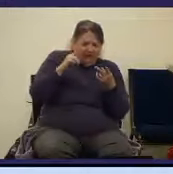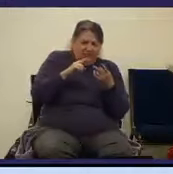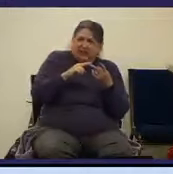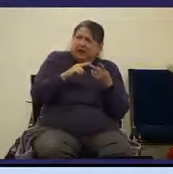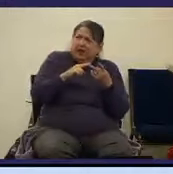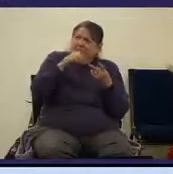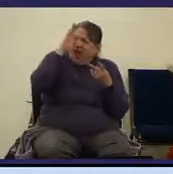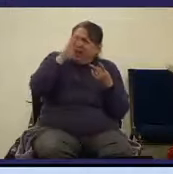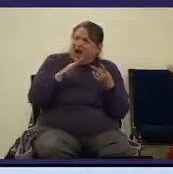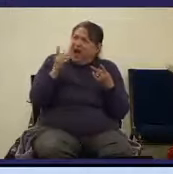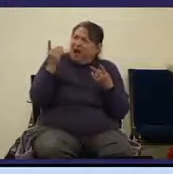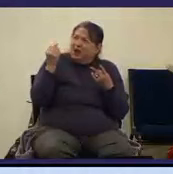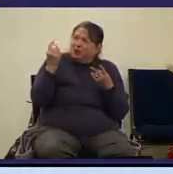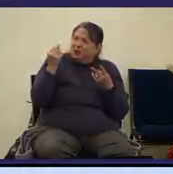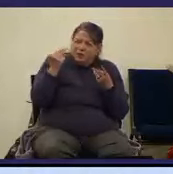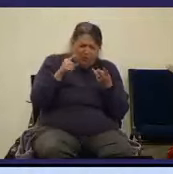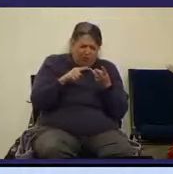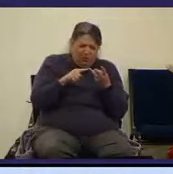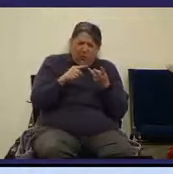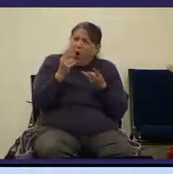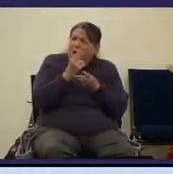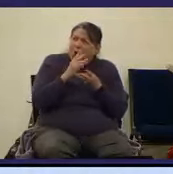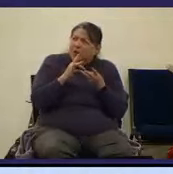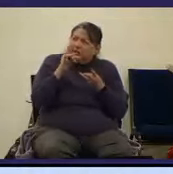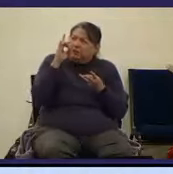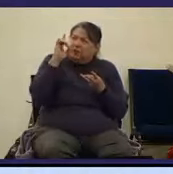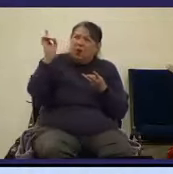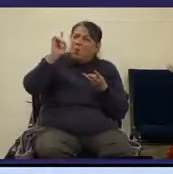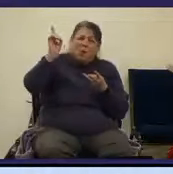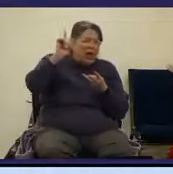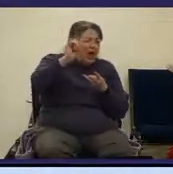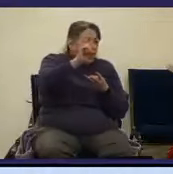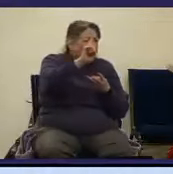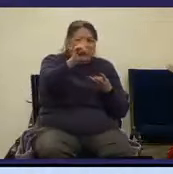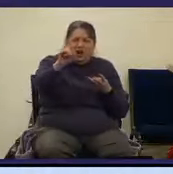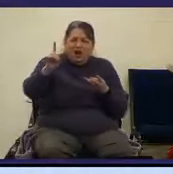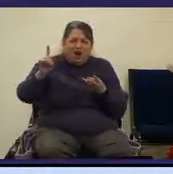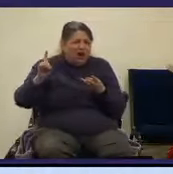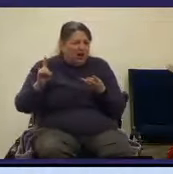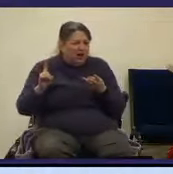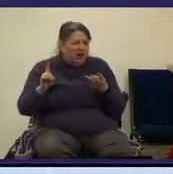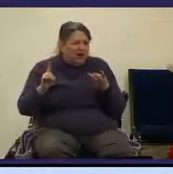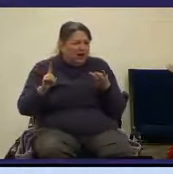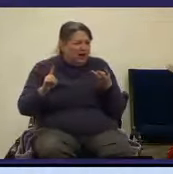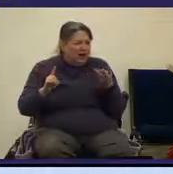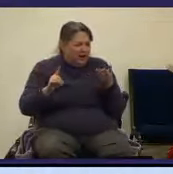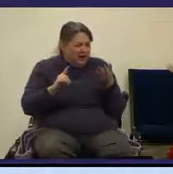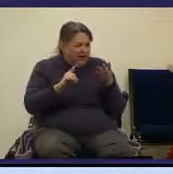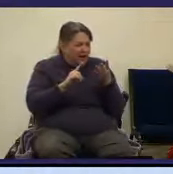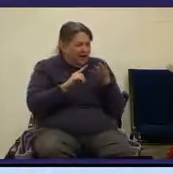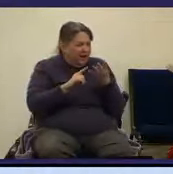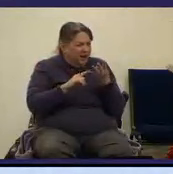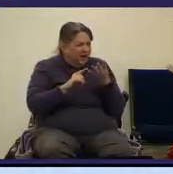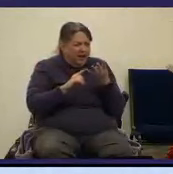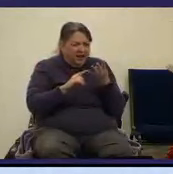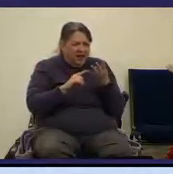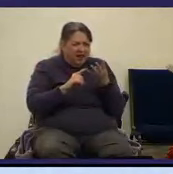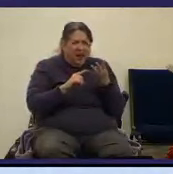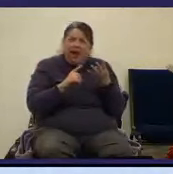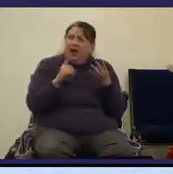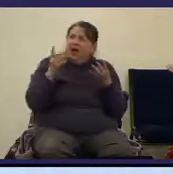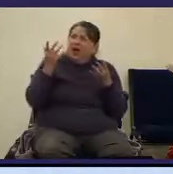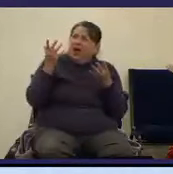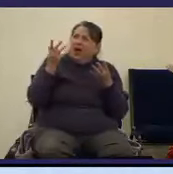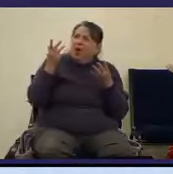is. It tells you where he's at. Where is he right now? It tells you where he's at, and it tells you what